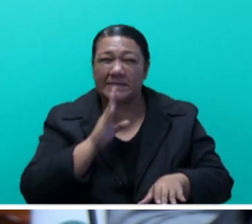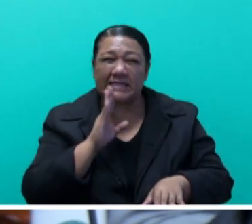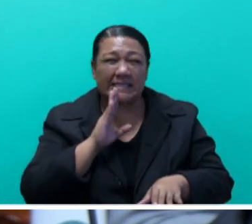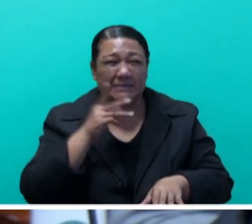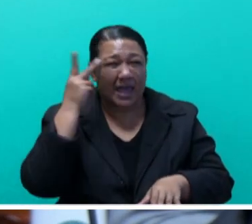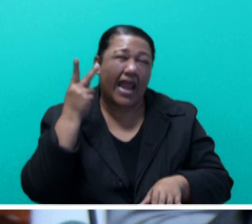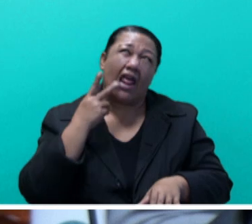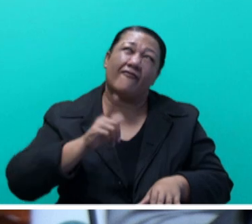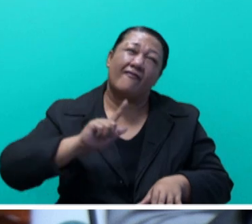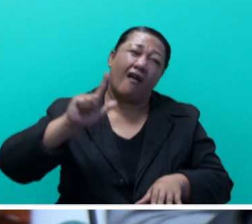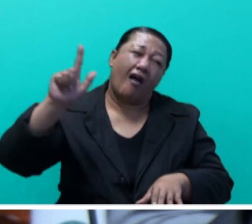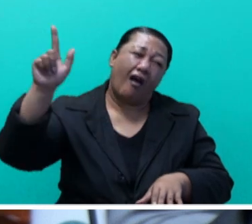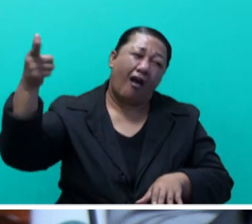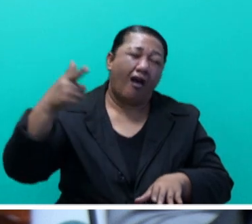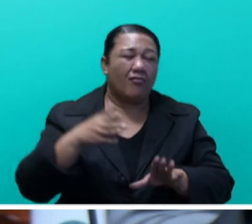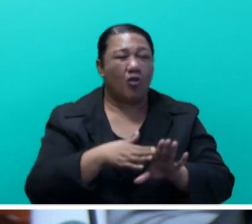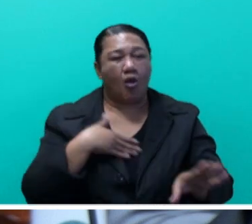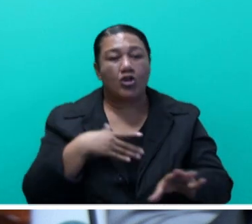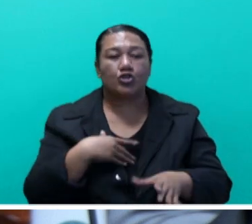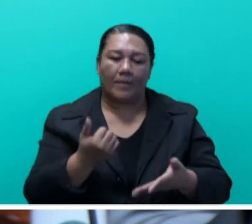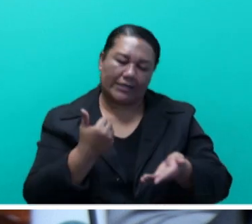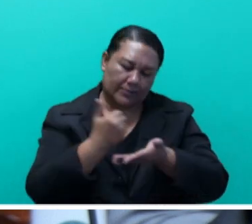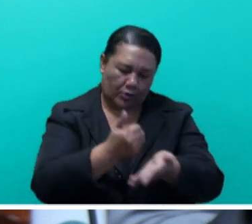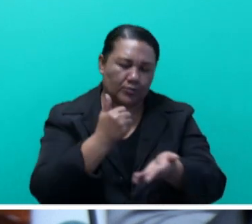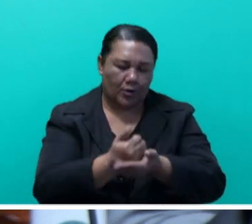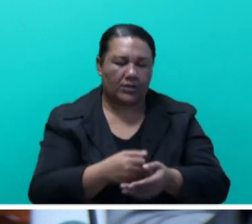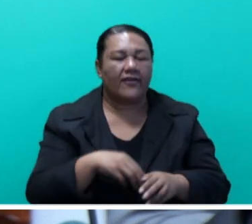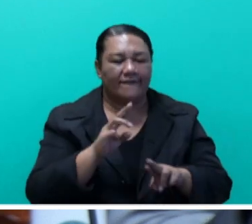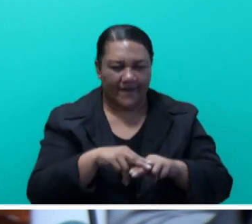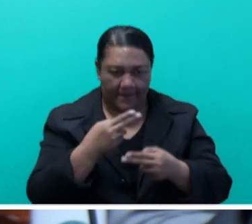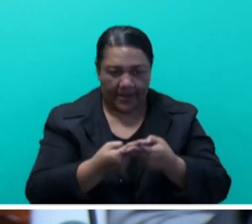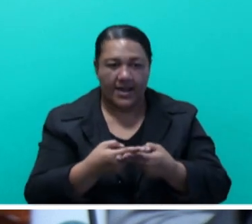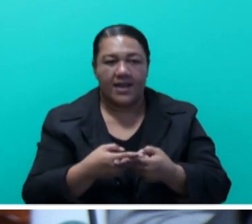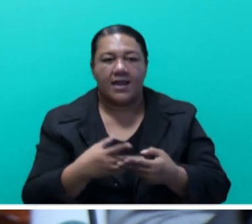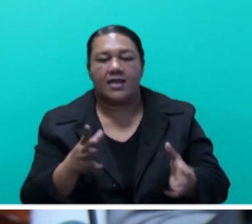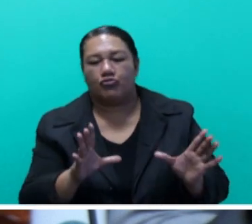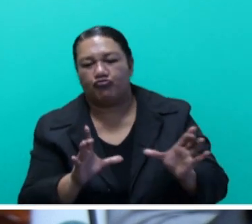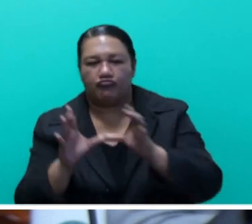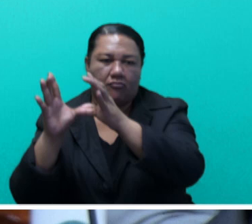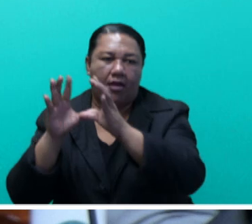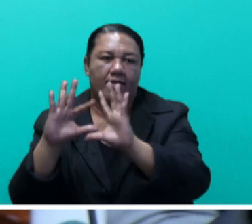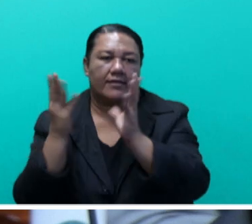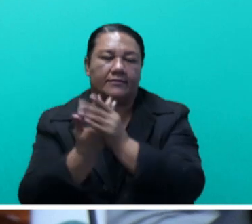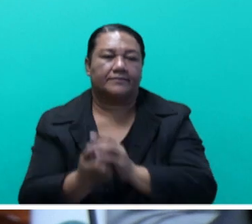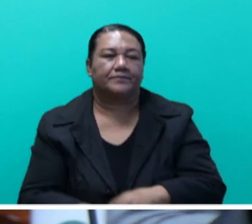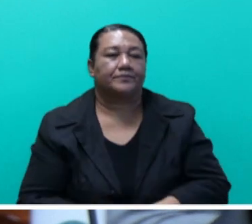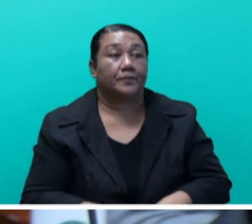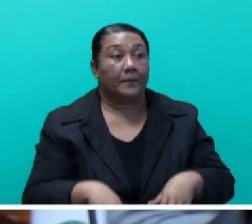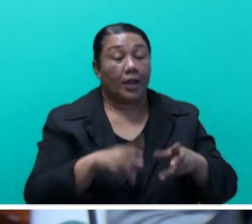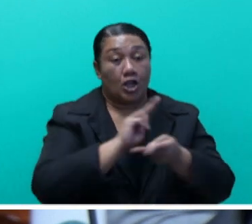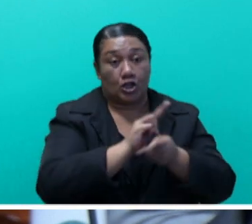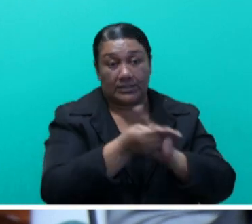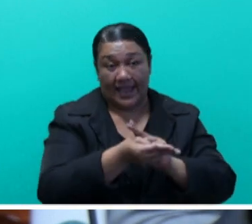safe and supported and connected with their families. Mr. Speaker, sir, UNICEF and